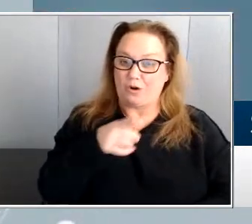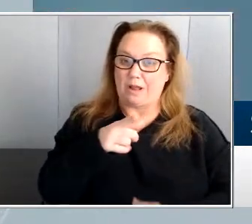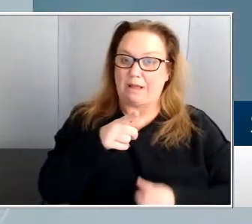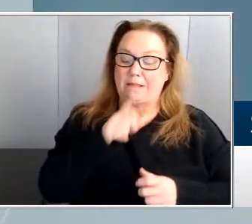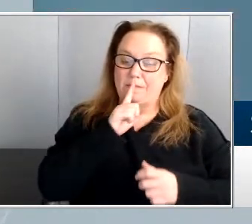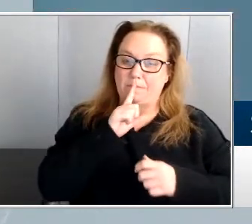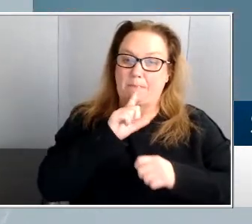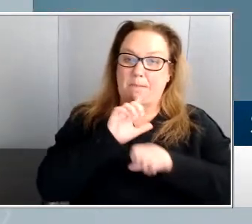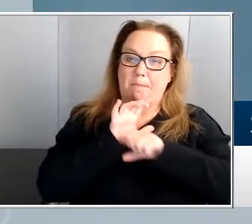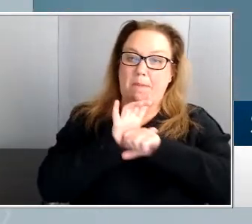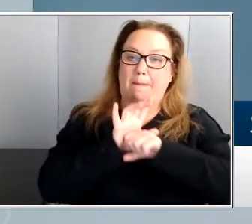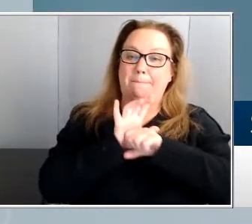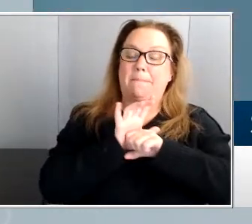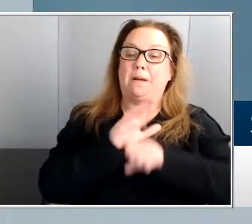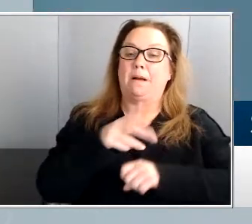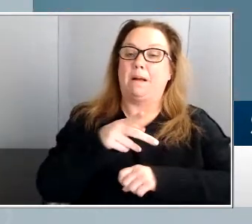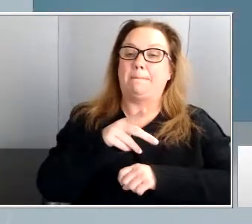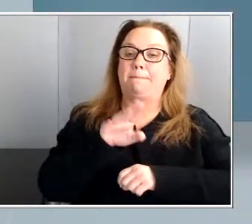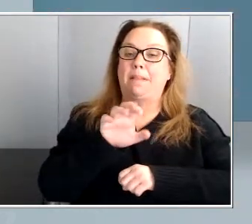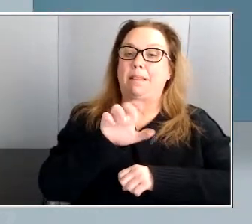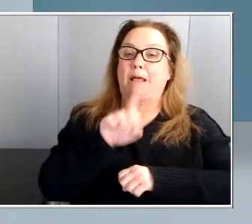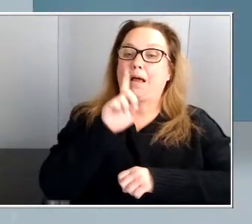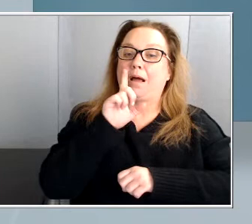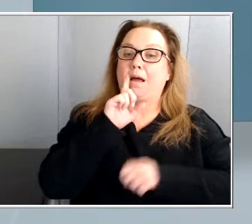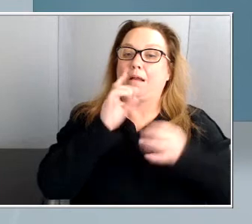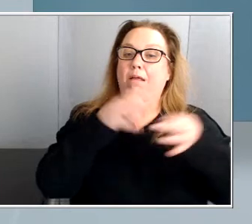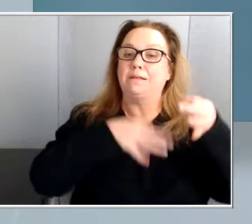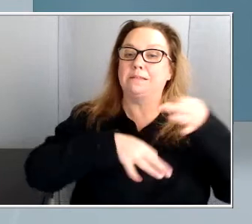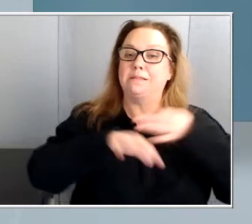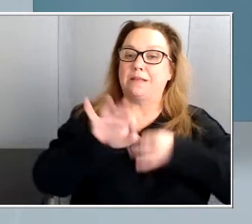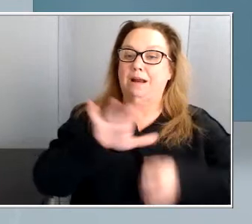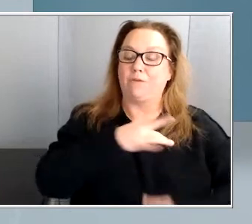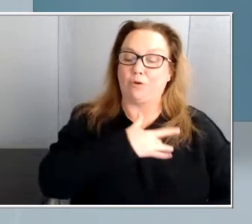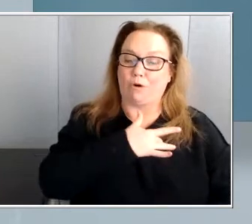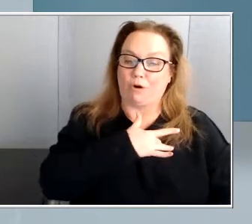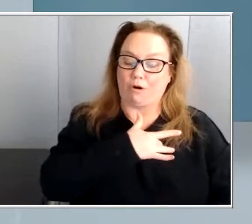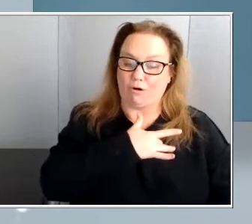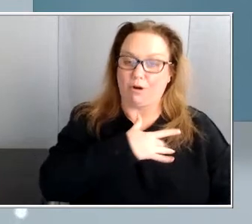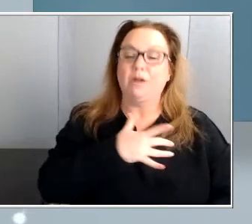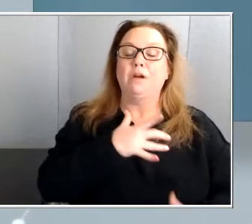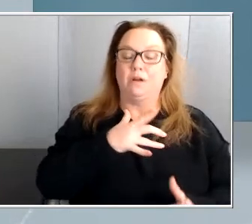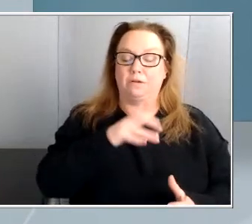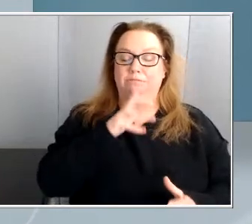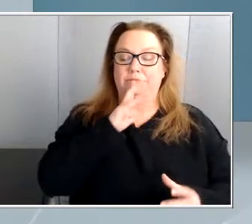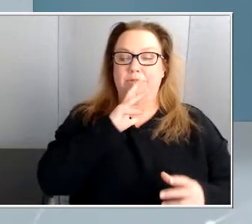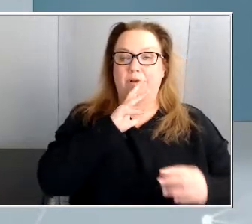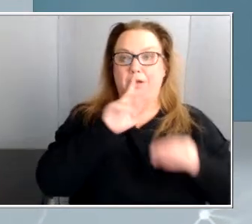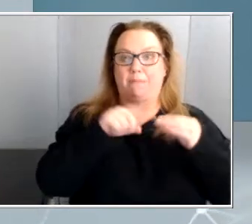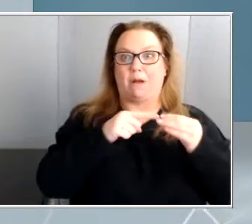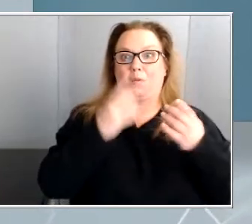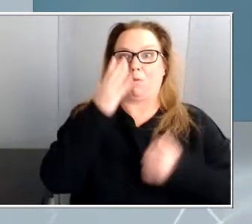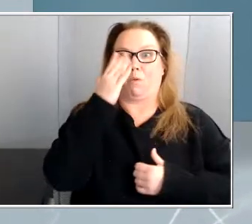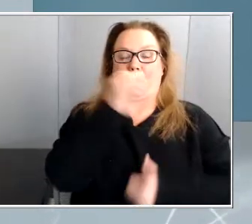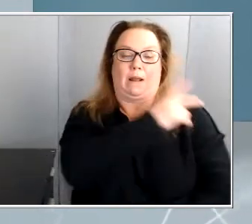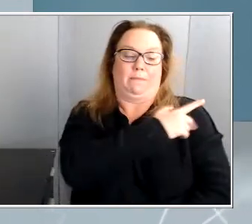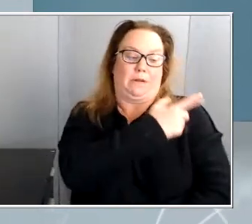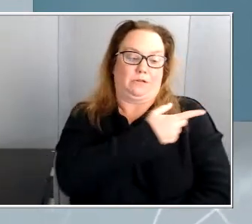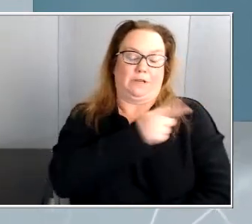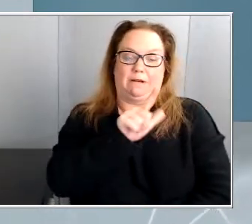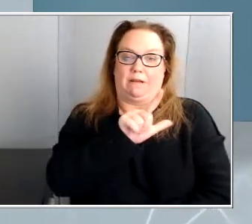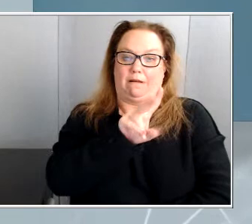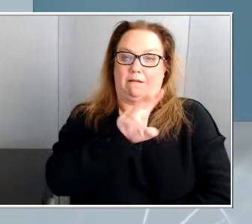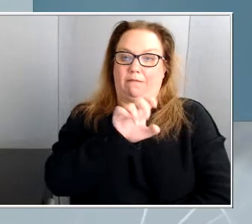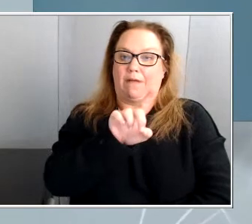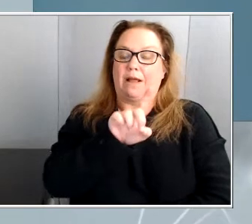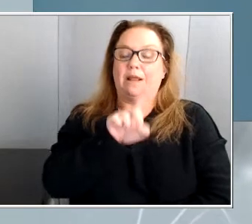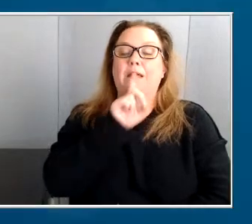blood for your heart. Today, we're going to talk about why patients might get one, plus the newest data proving